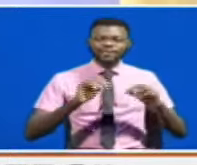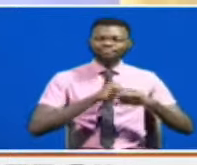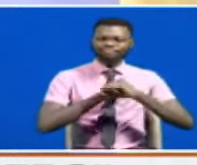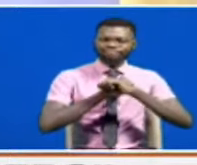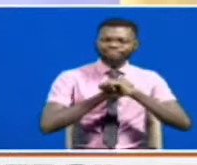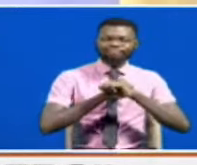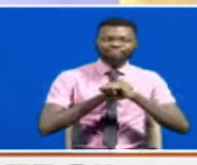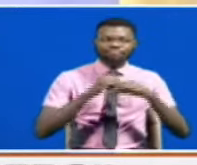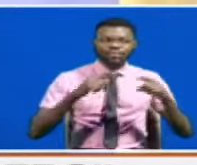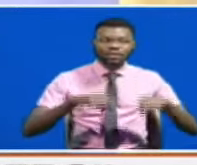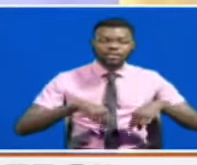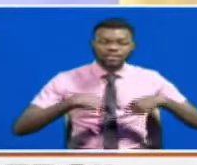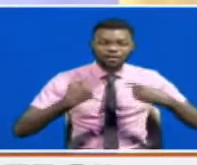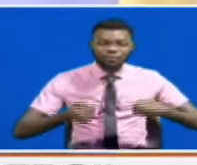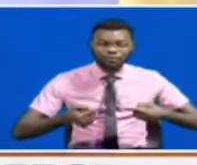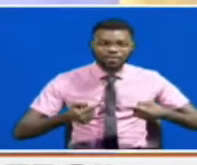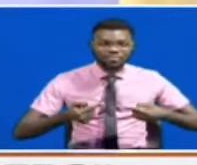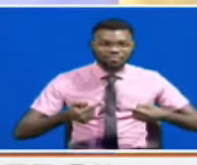ourselves for this